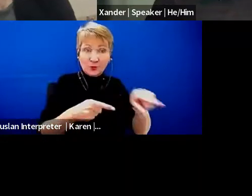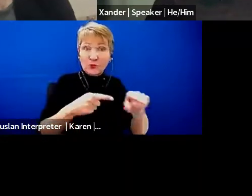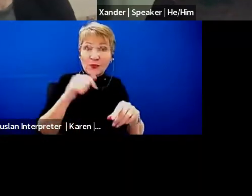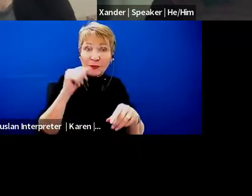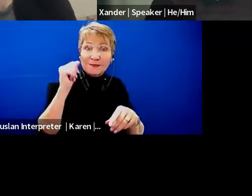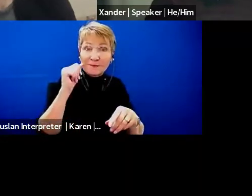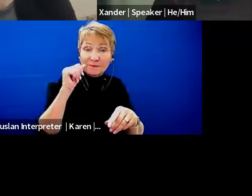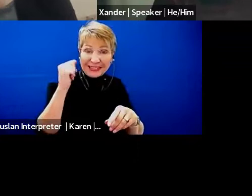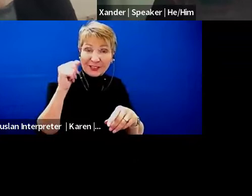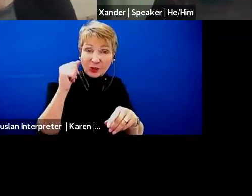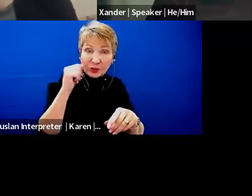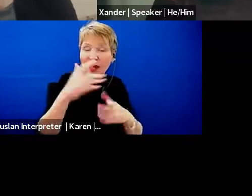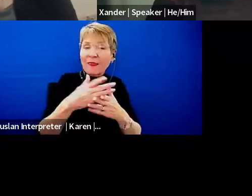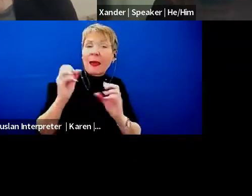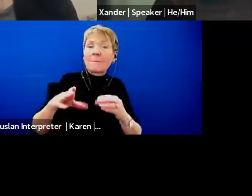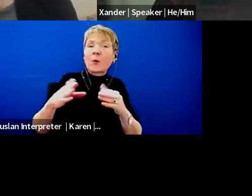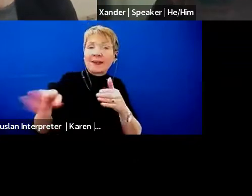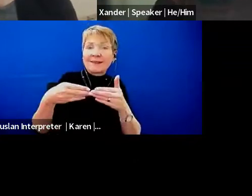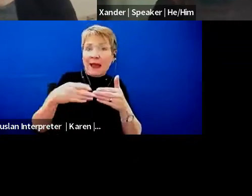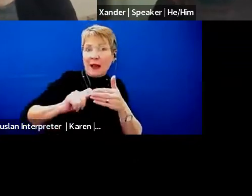didn't even work.